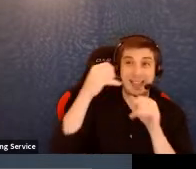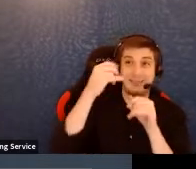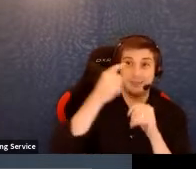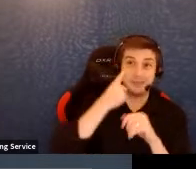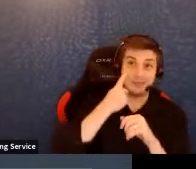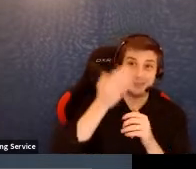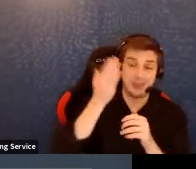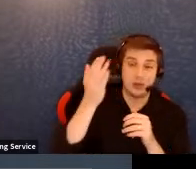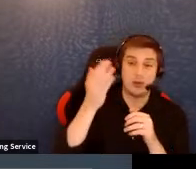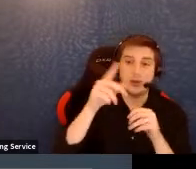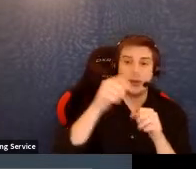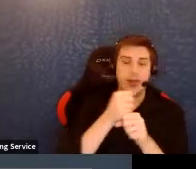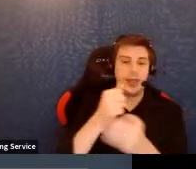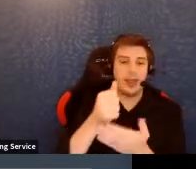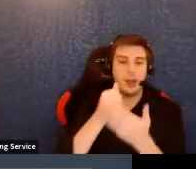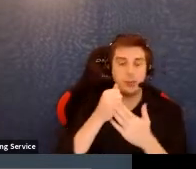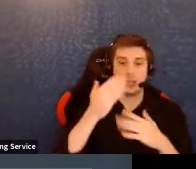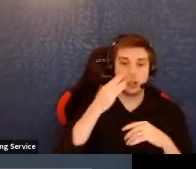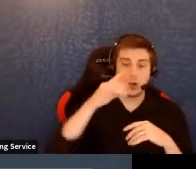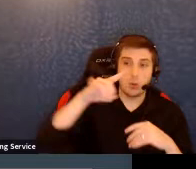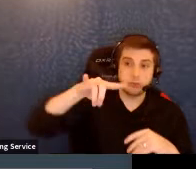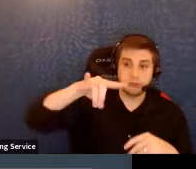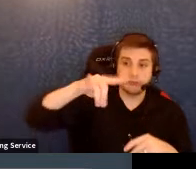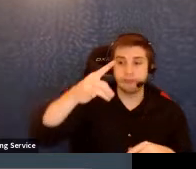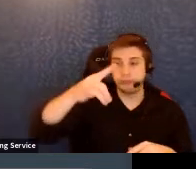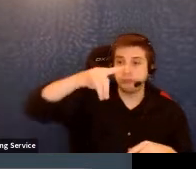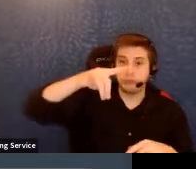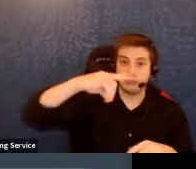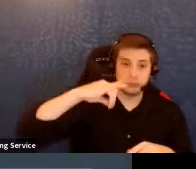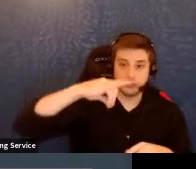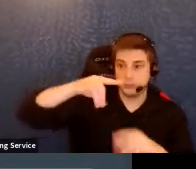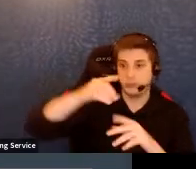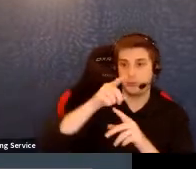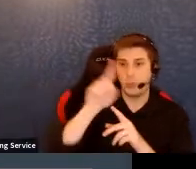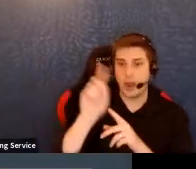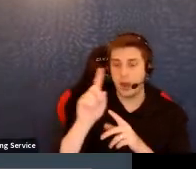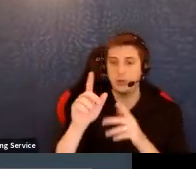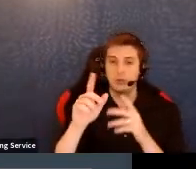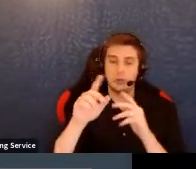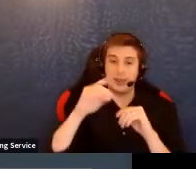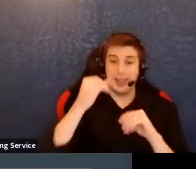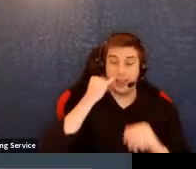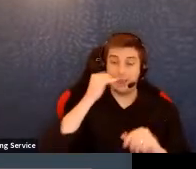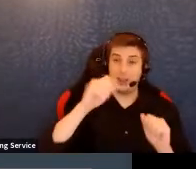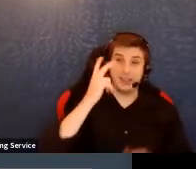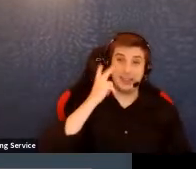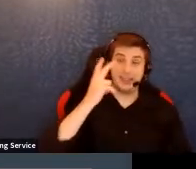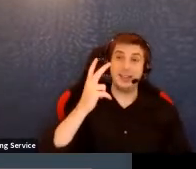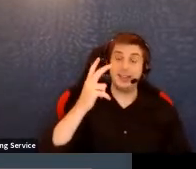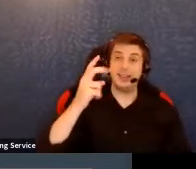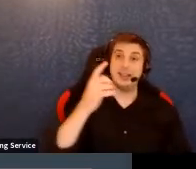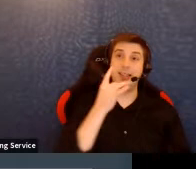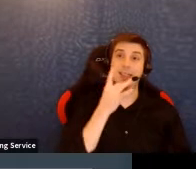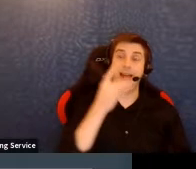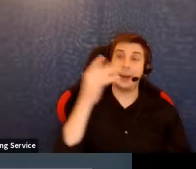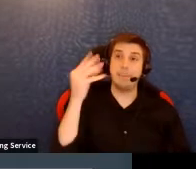and orientation of our drone at all times. So if all we can see of our drone is just the